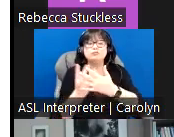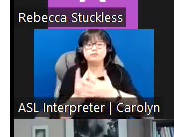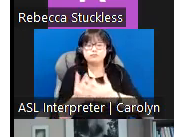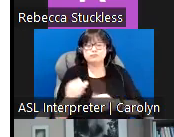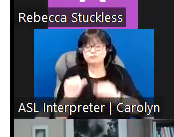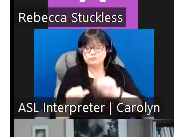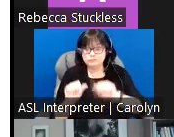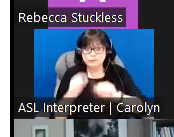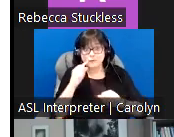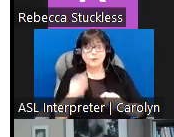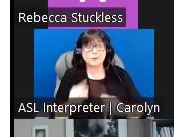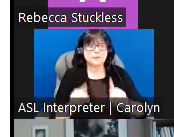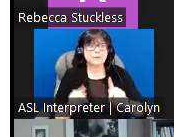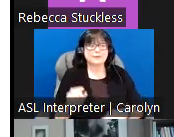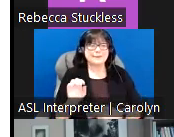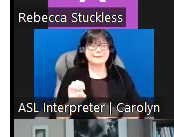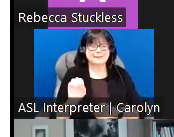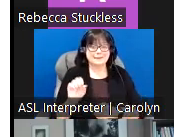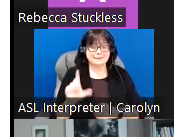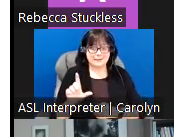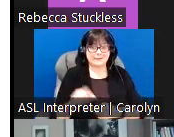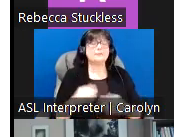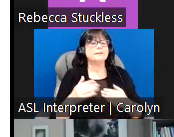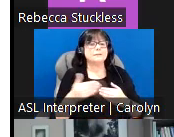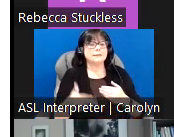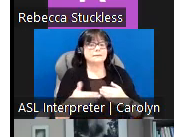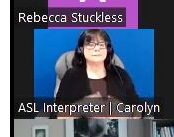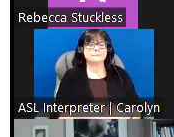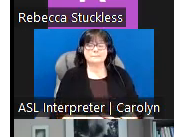characteristics or requirements as well. Next slide.